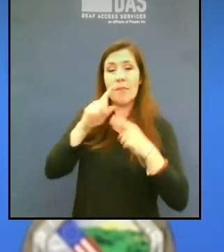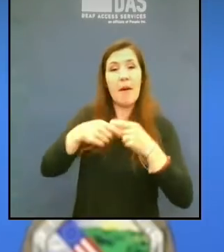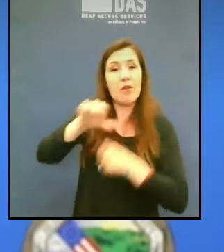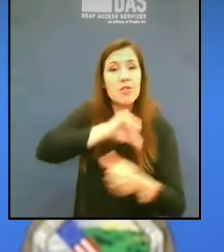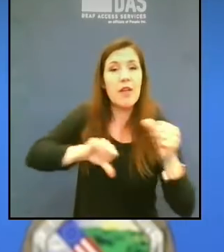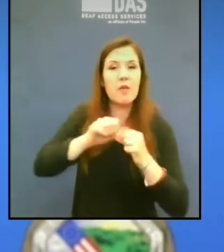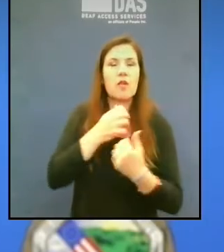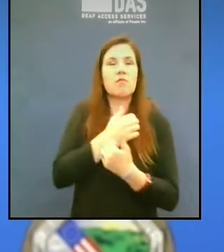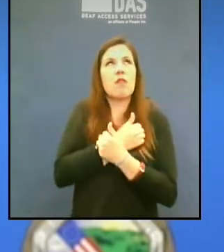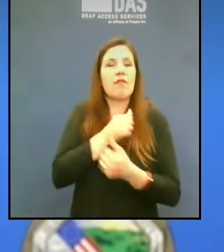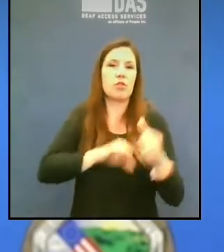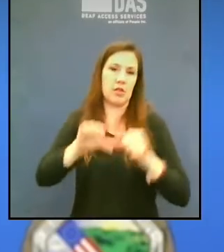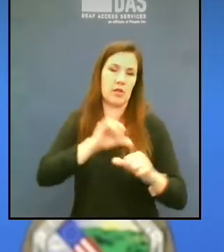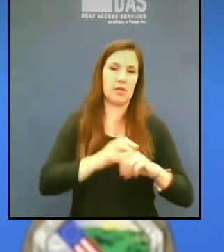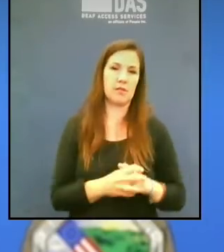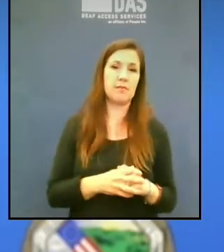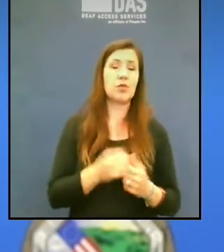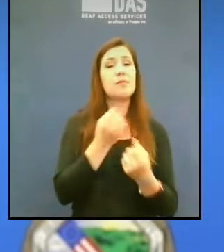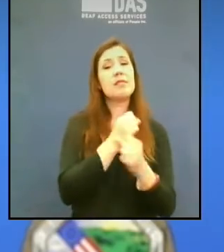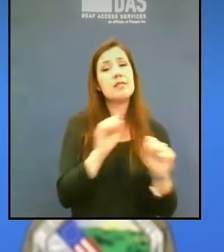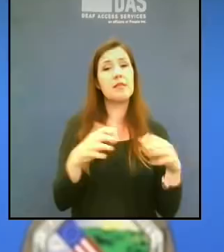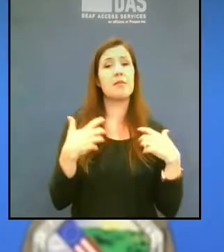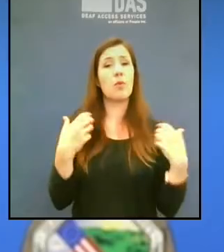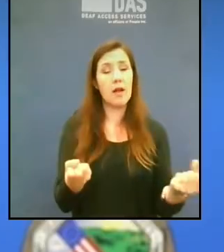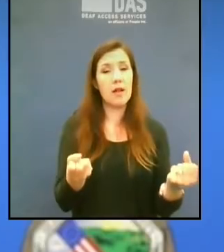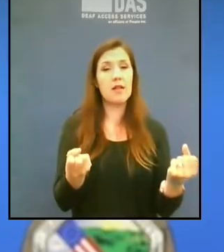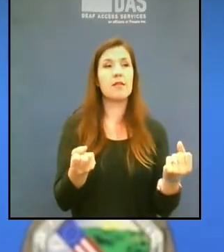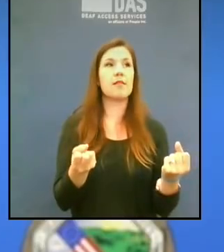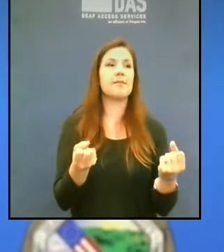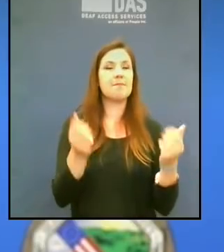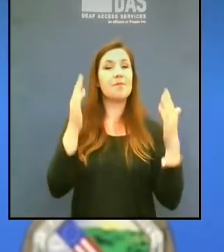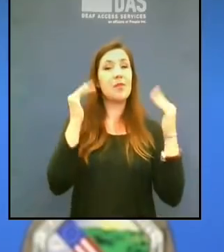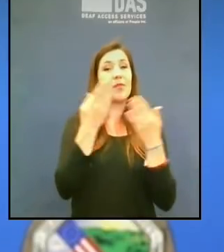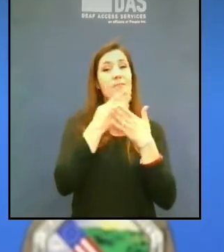be safe out there, be well, and until then, I hope everyone has a peaceful night.